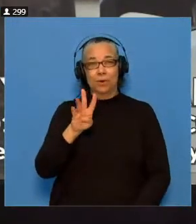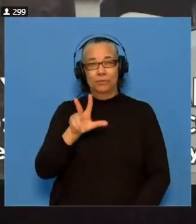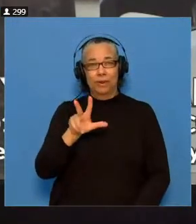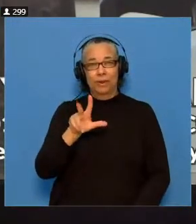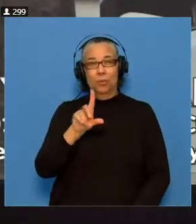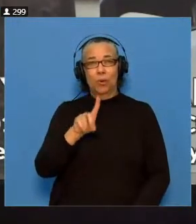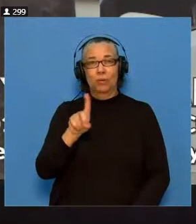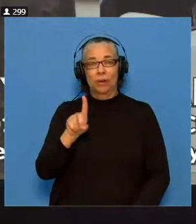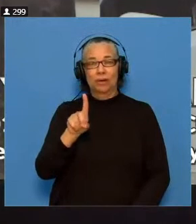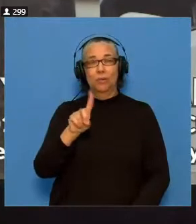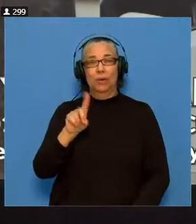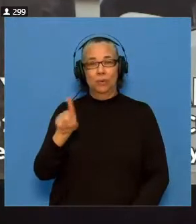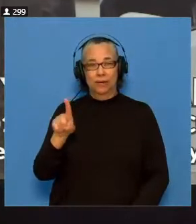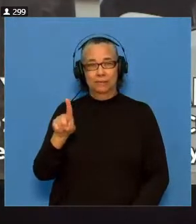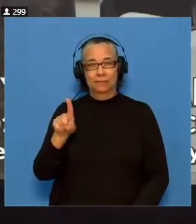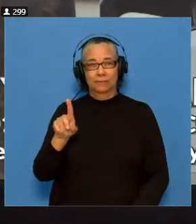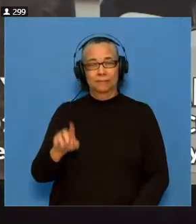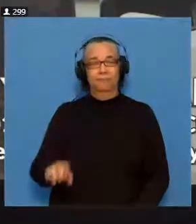543-1111.